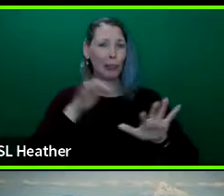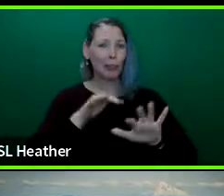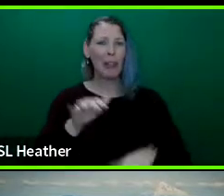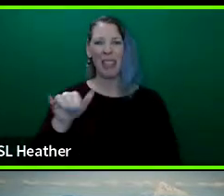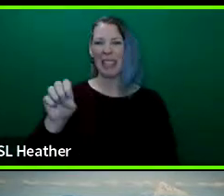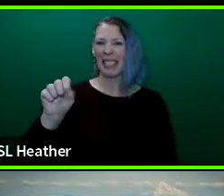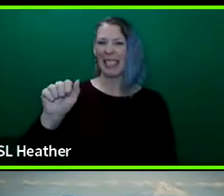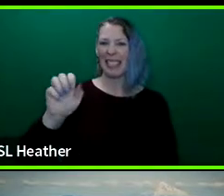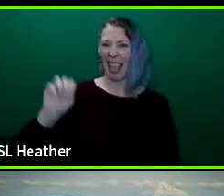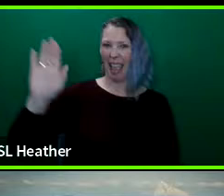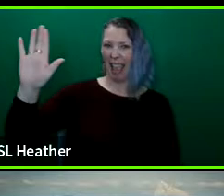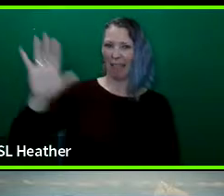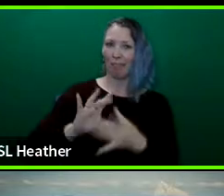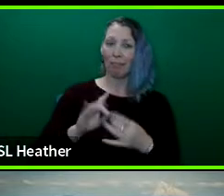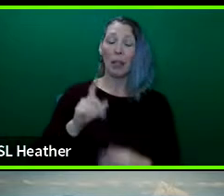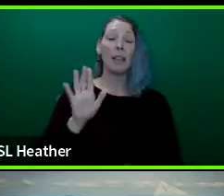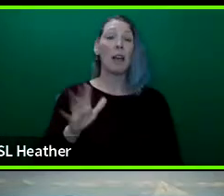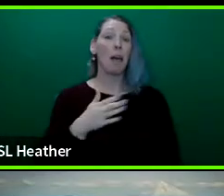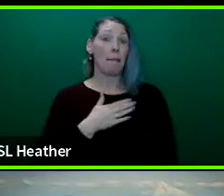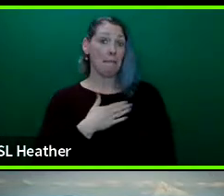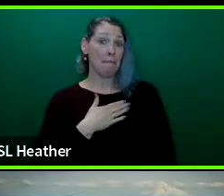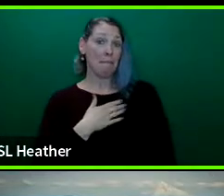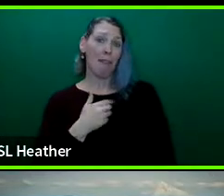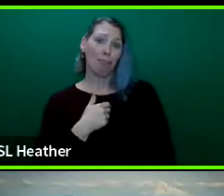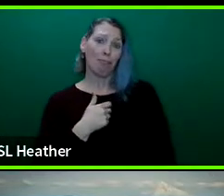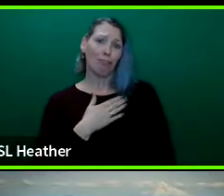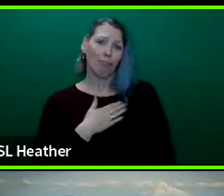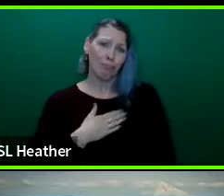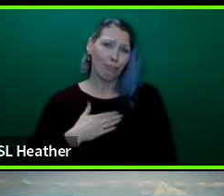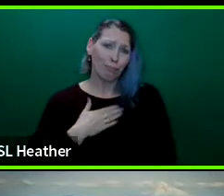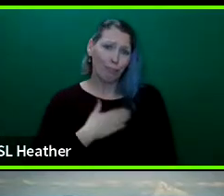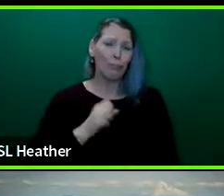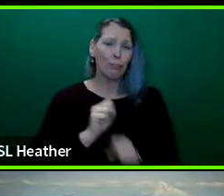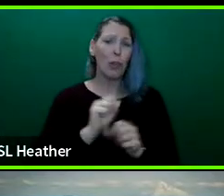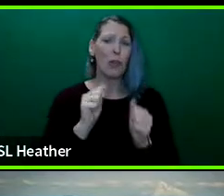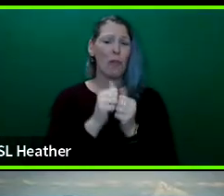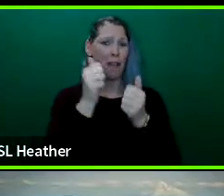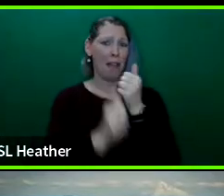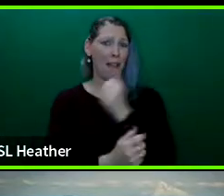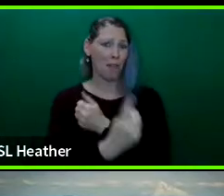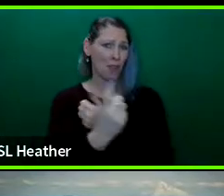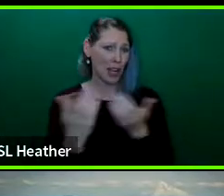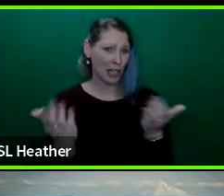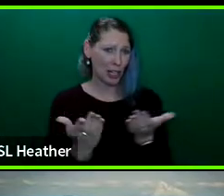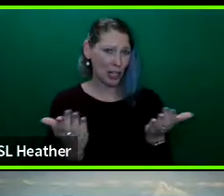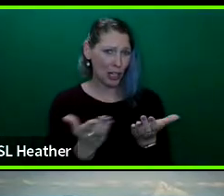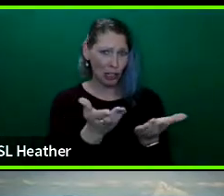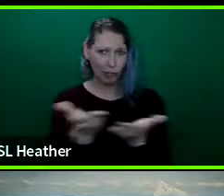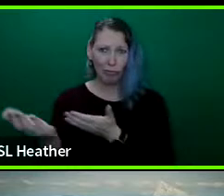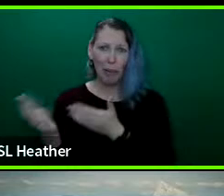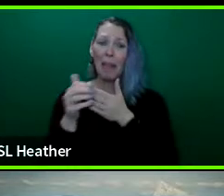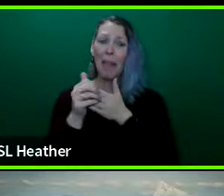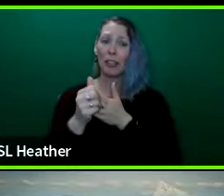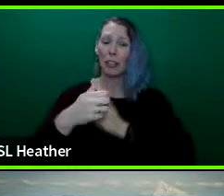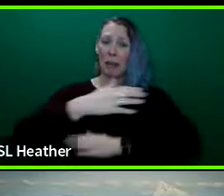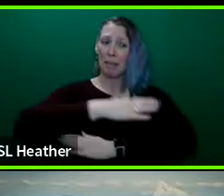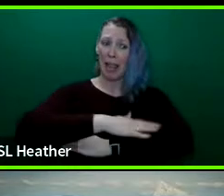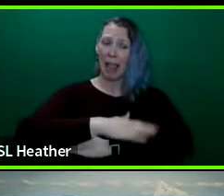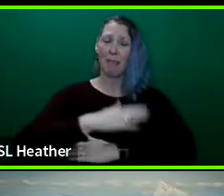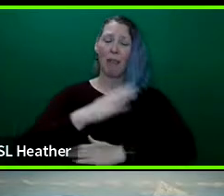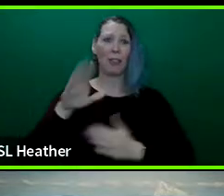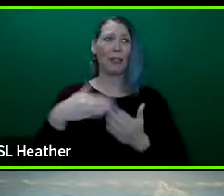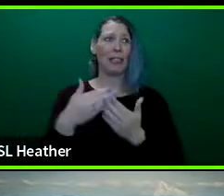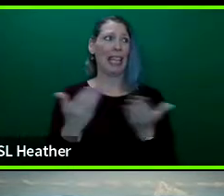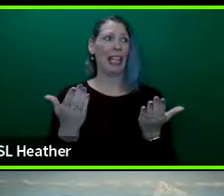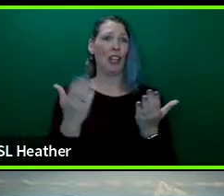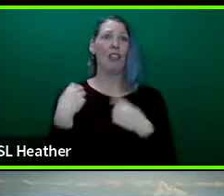Sam's remarks. I will just say for myself, it's been a pleasure to work with everyone here and this leadership table, and to get this far